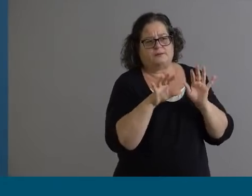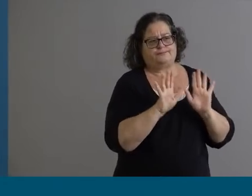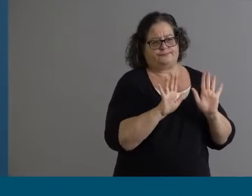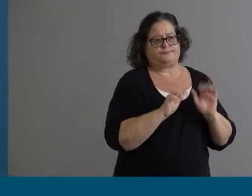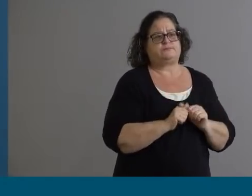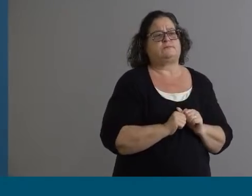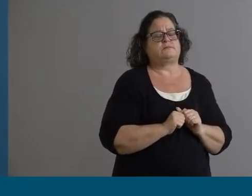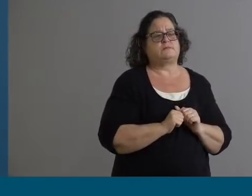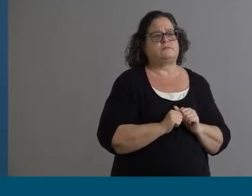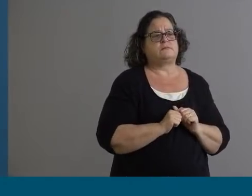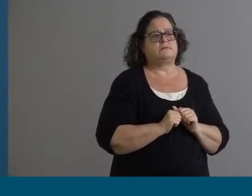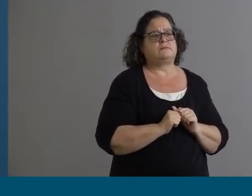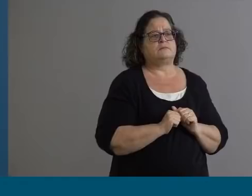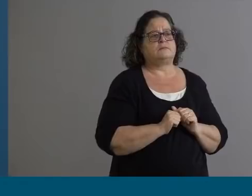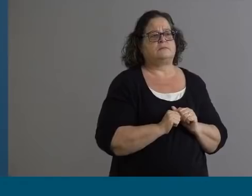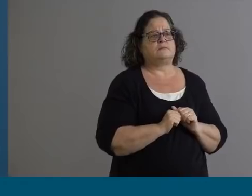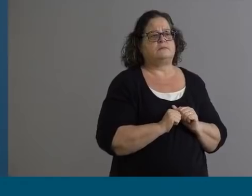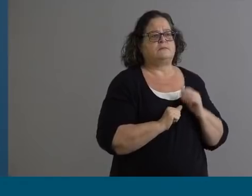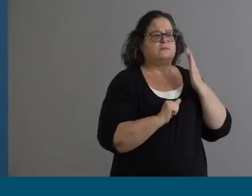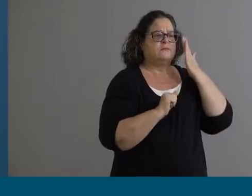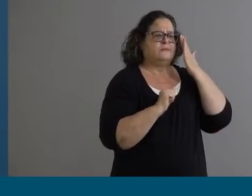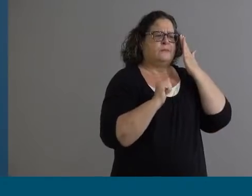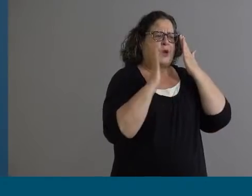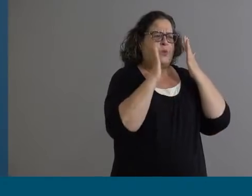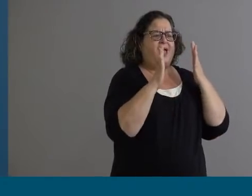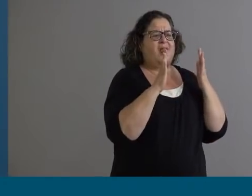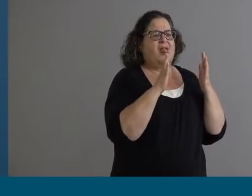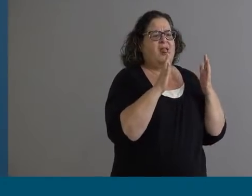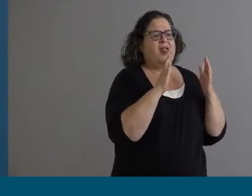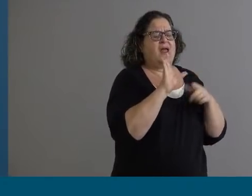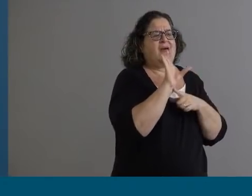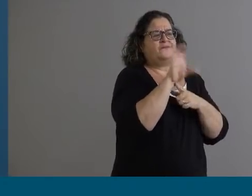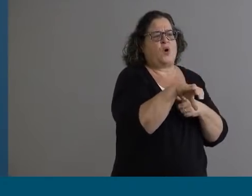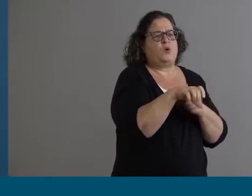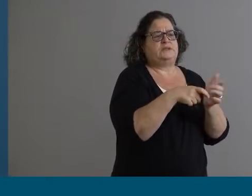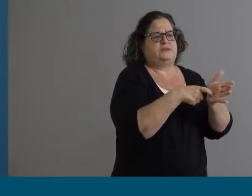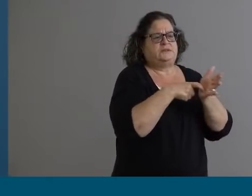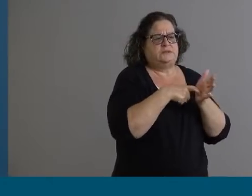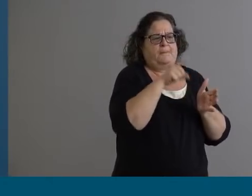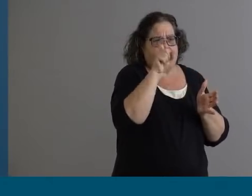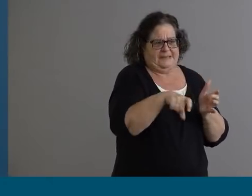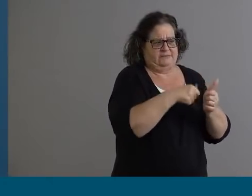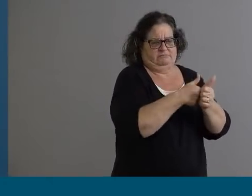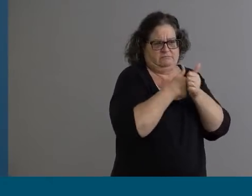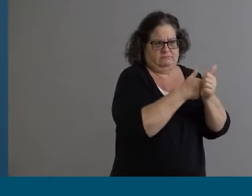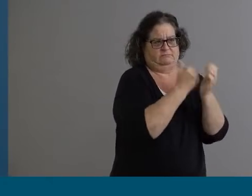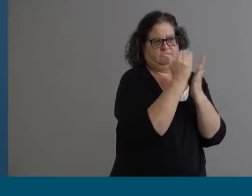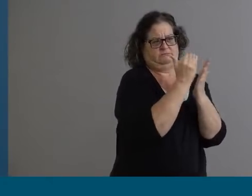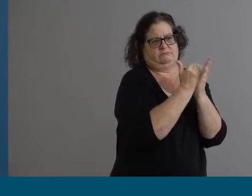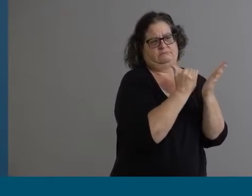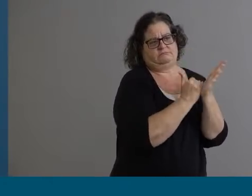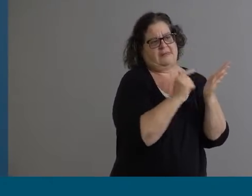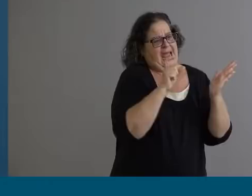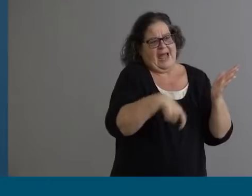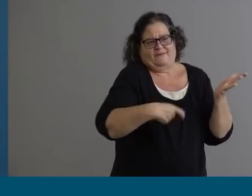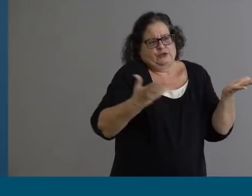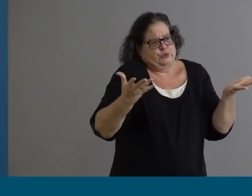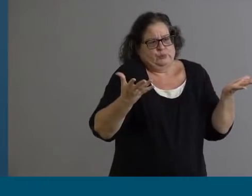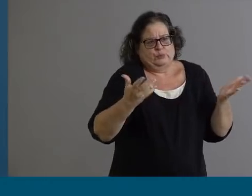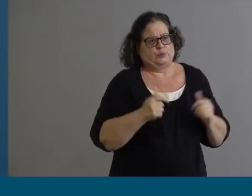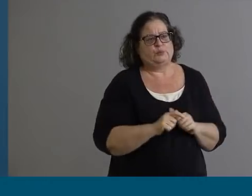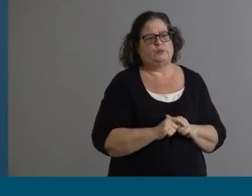in all our industries. And I want the leaders of our industries out there to know that we want to work with